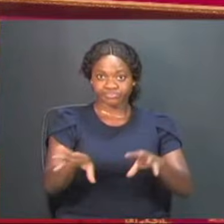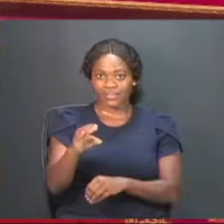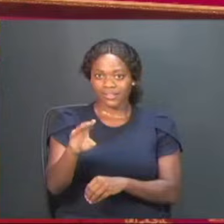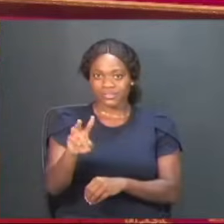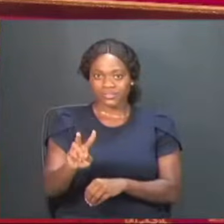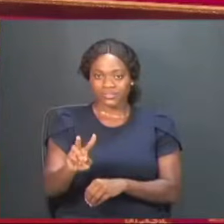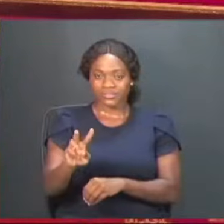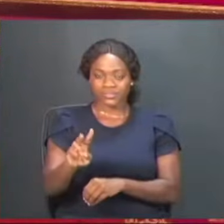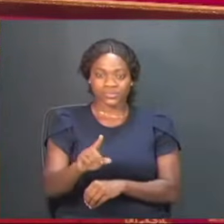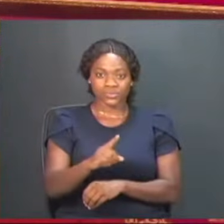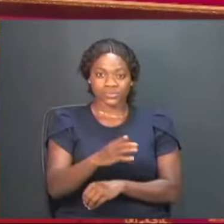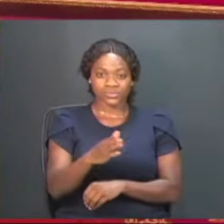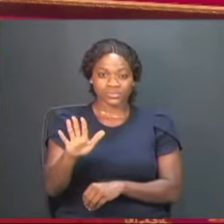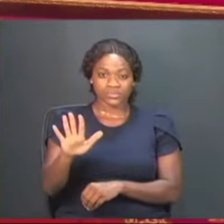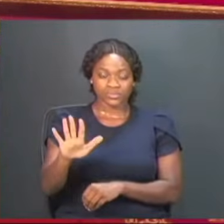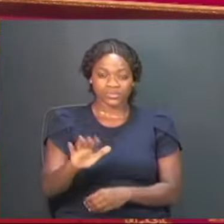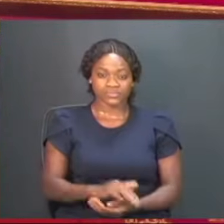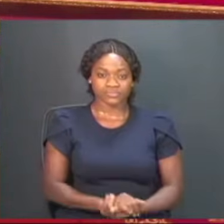Yes.